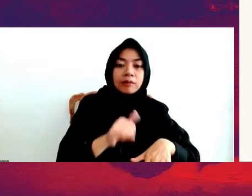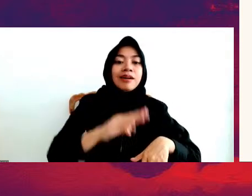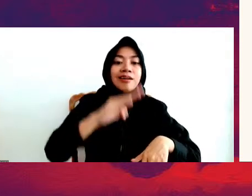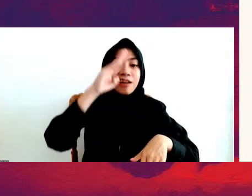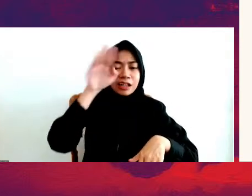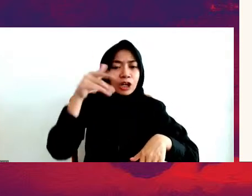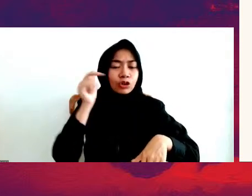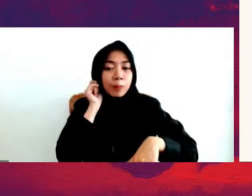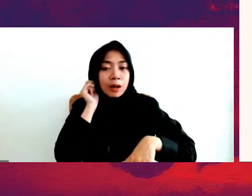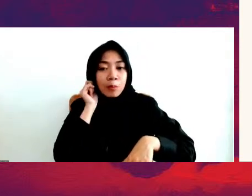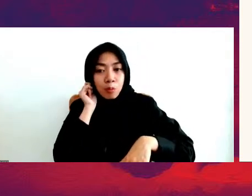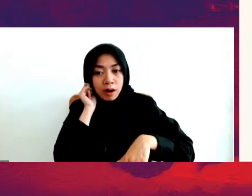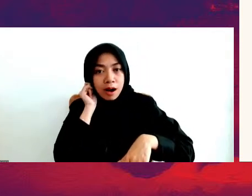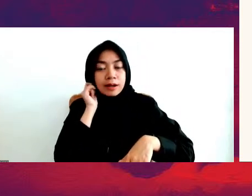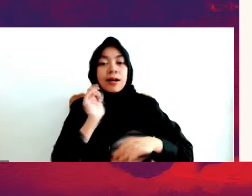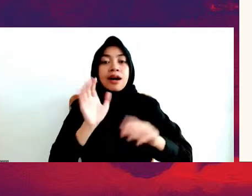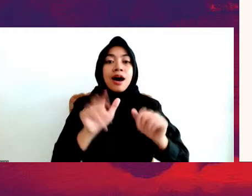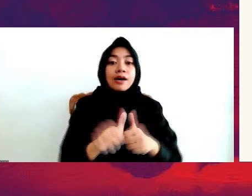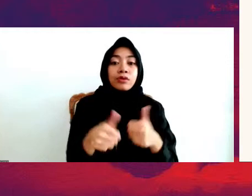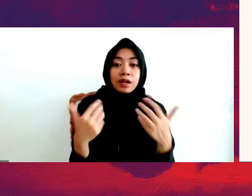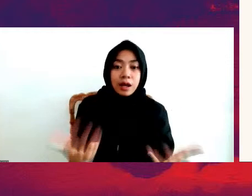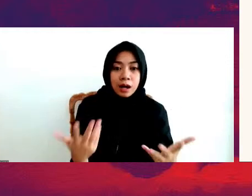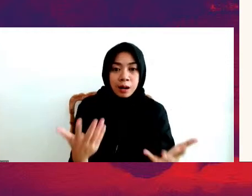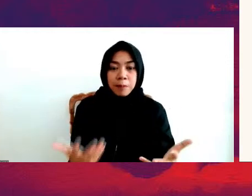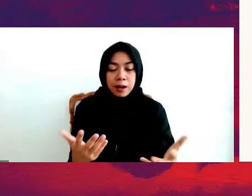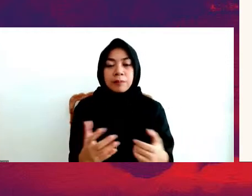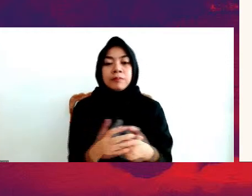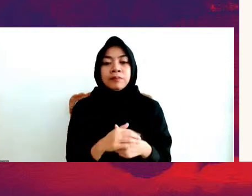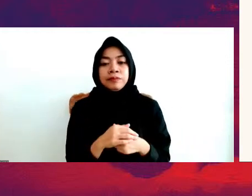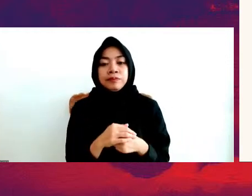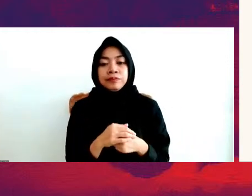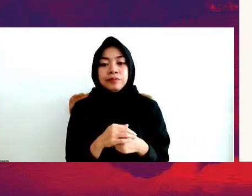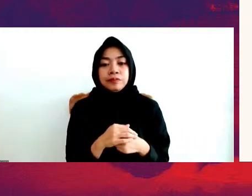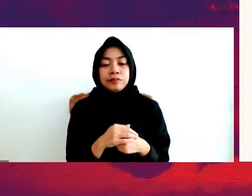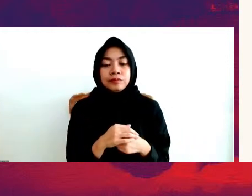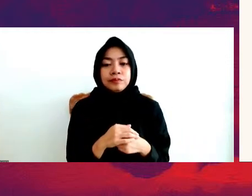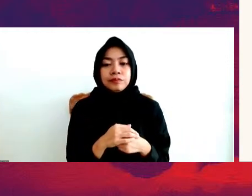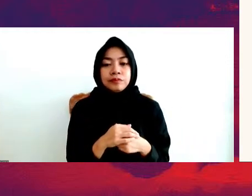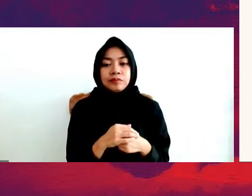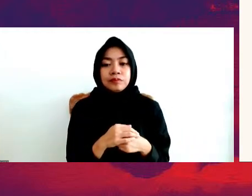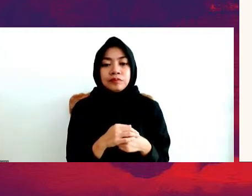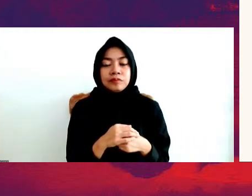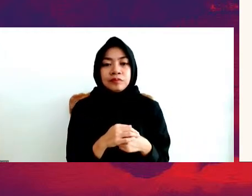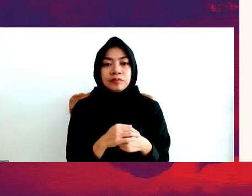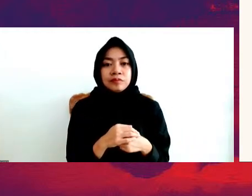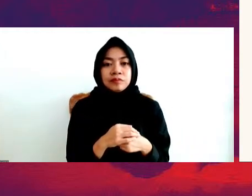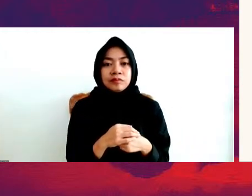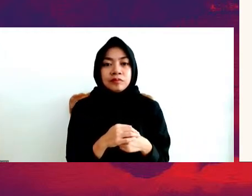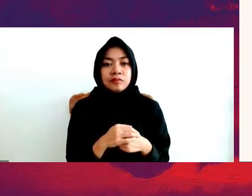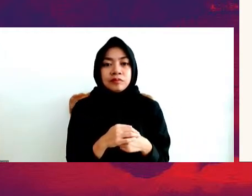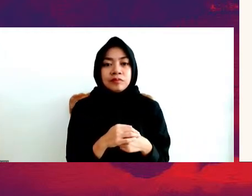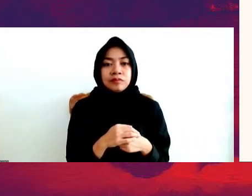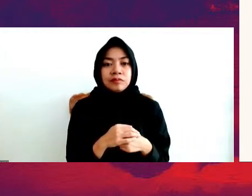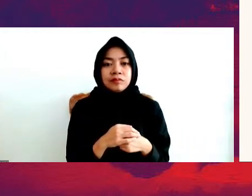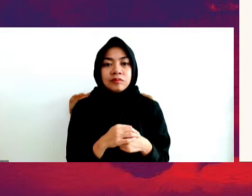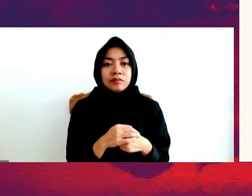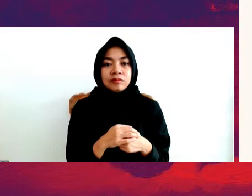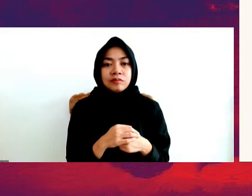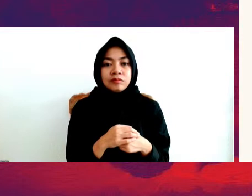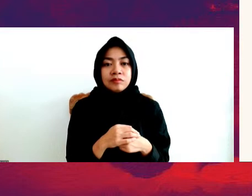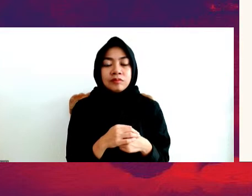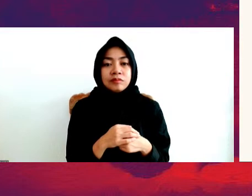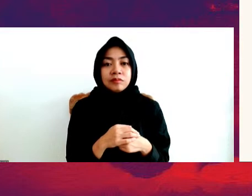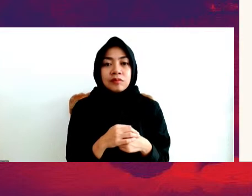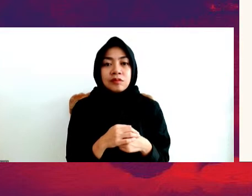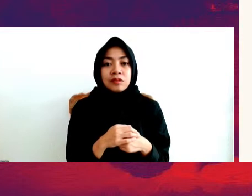poor households. And one of the indicators that we analyzed in depth is years of schooling. And this shows that among